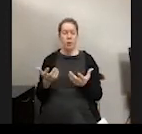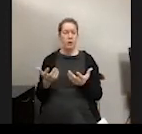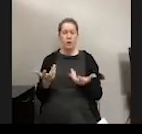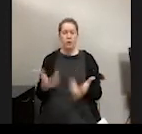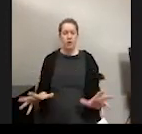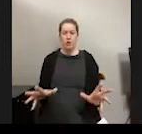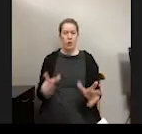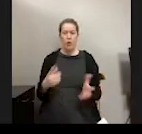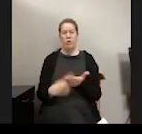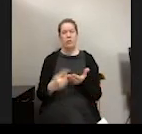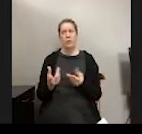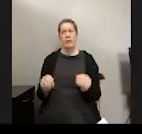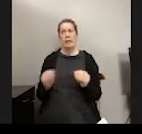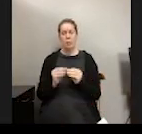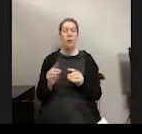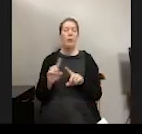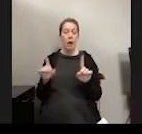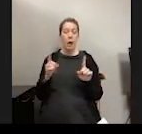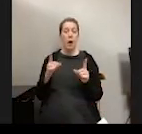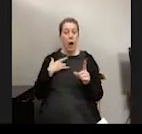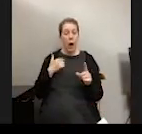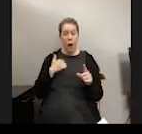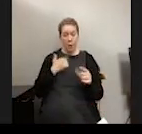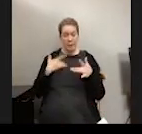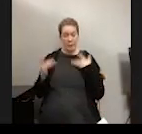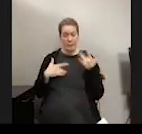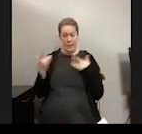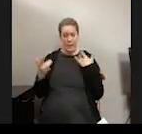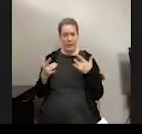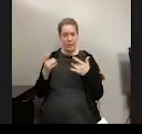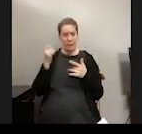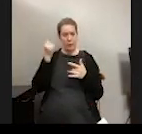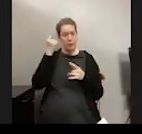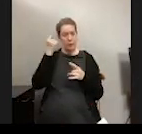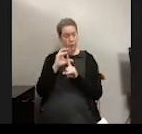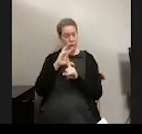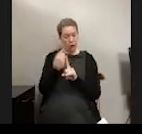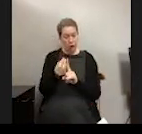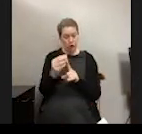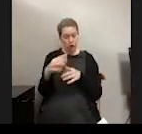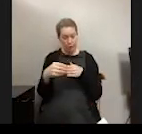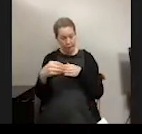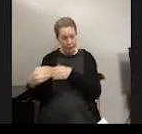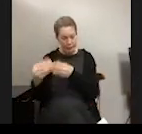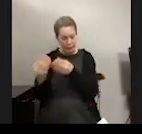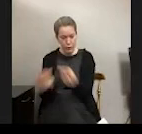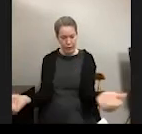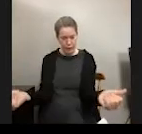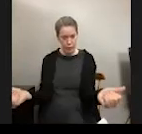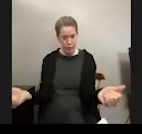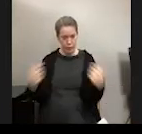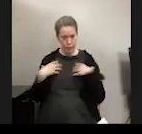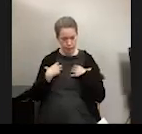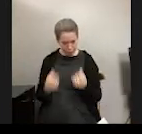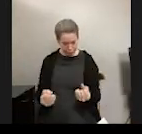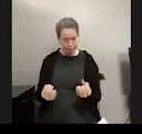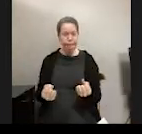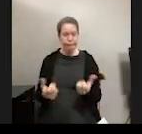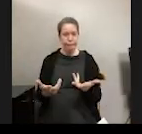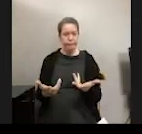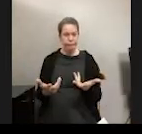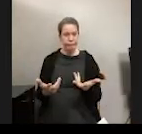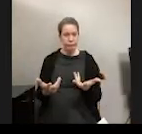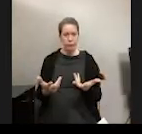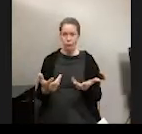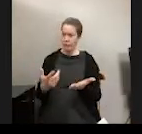because let culture lead. Let culture lead recovery, right? So, and we spent a lot of time at the city talking about this